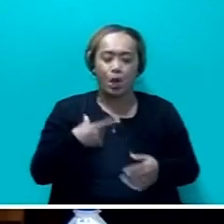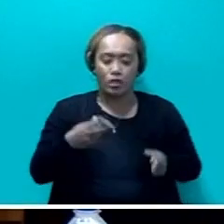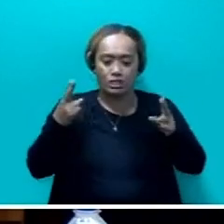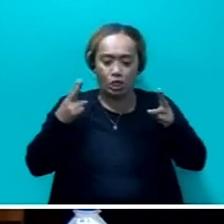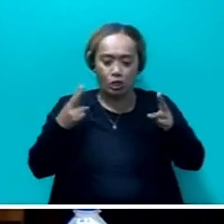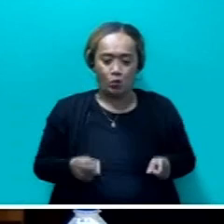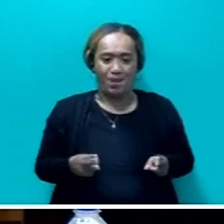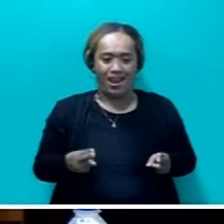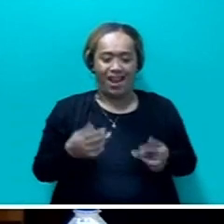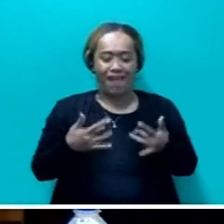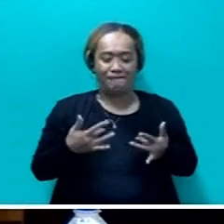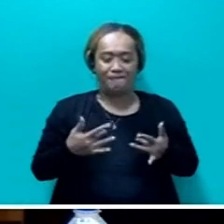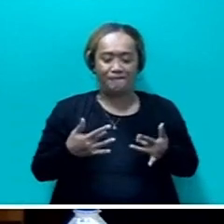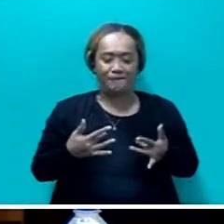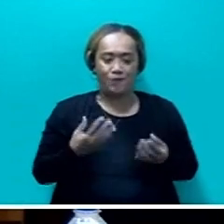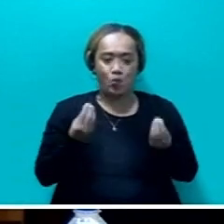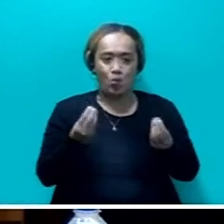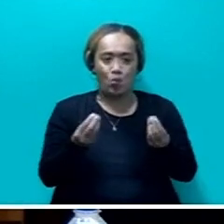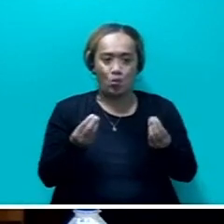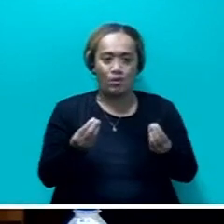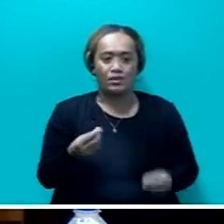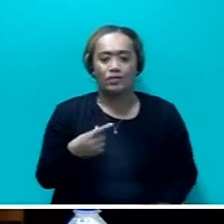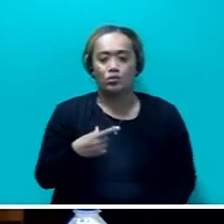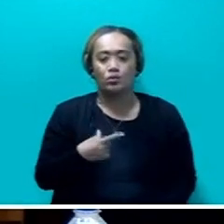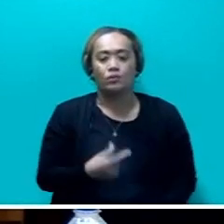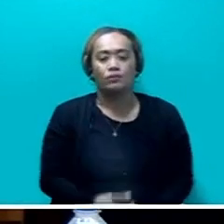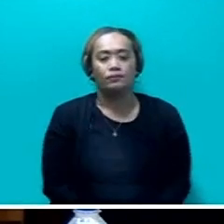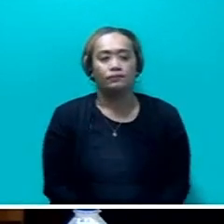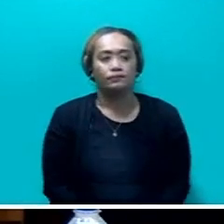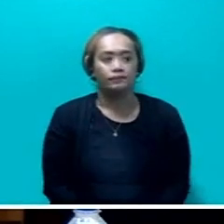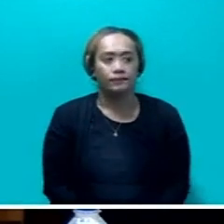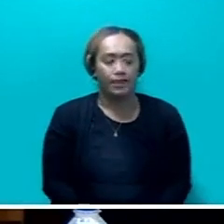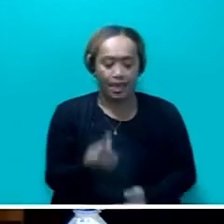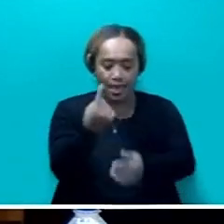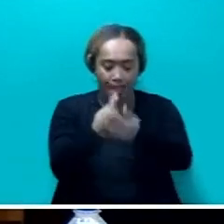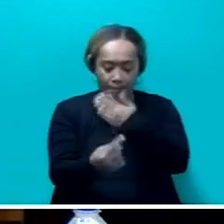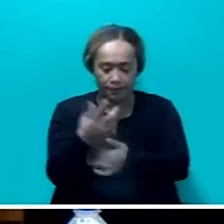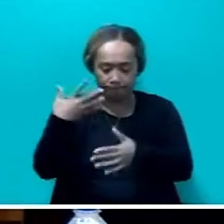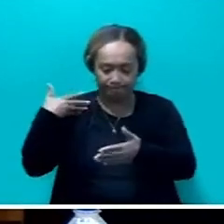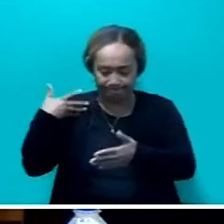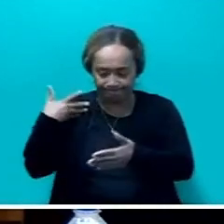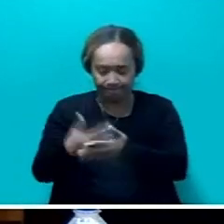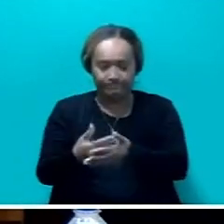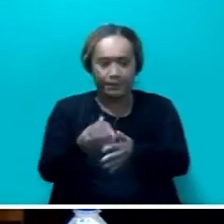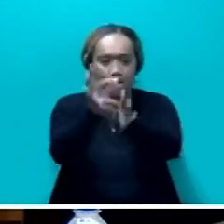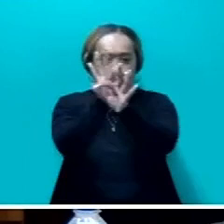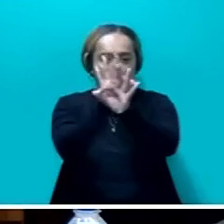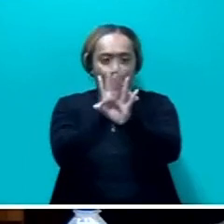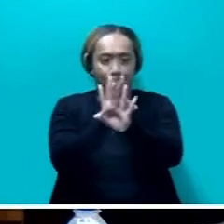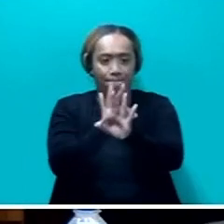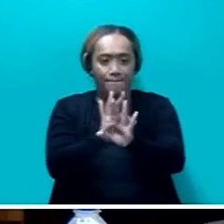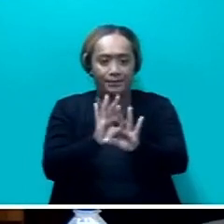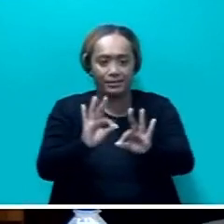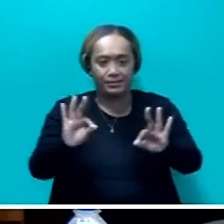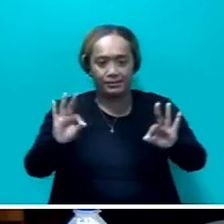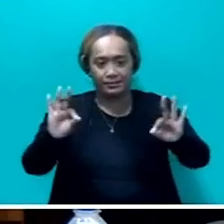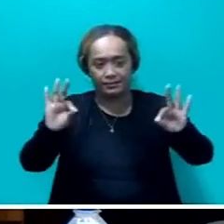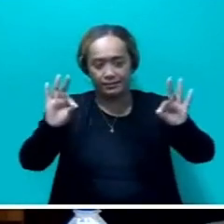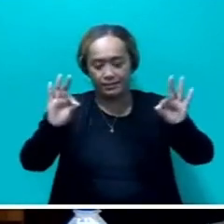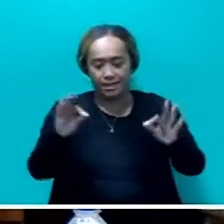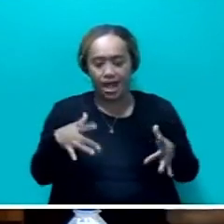humanity. And this humanity has been the cornerstone of peaceful, mutual coexistence